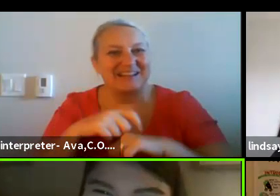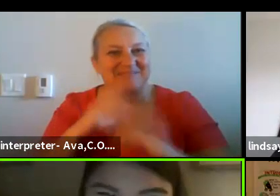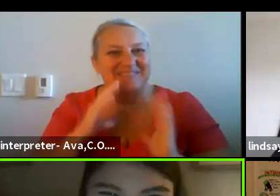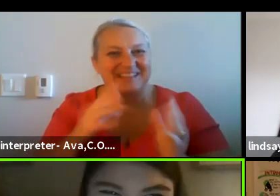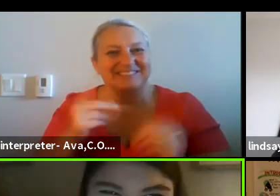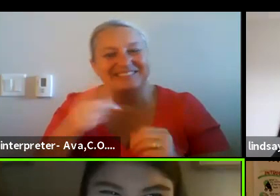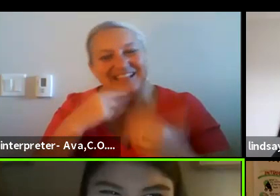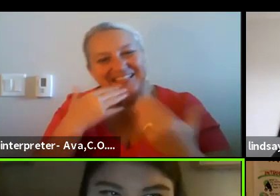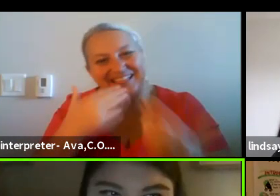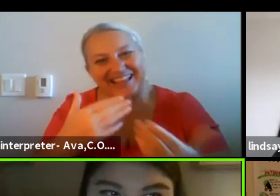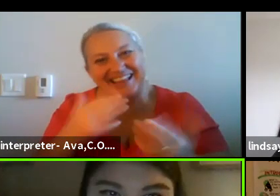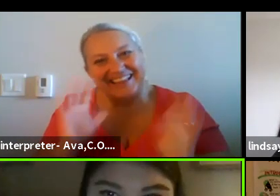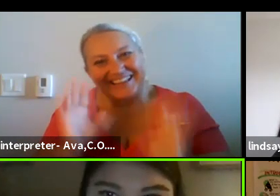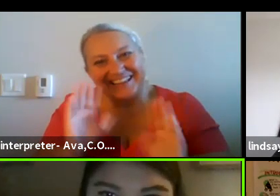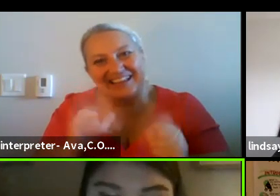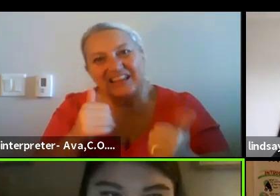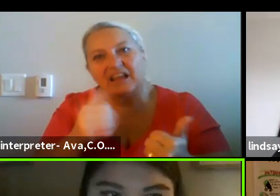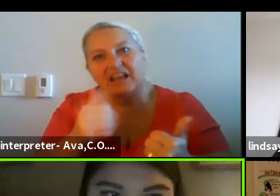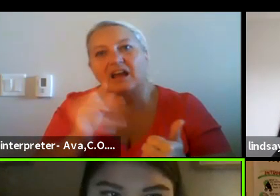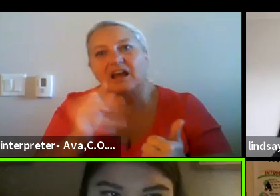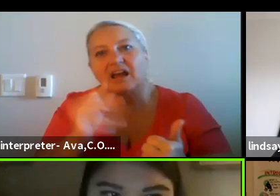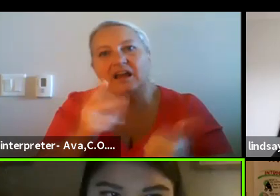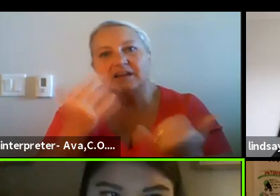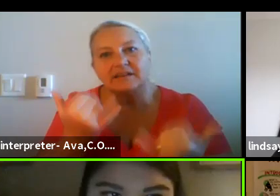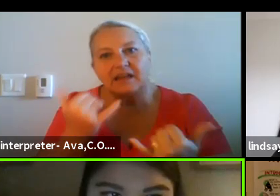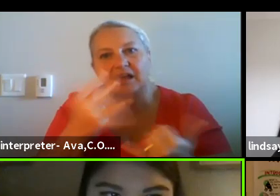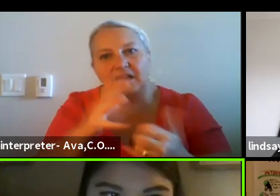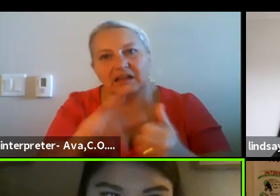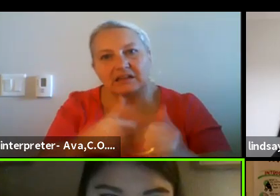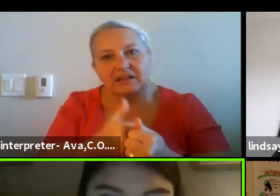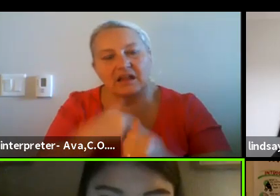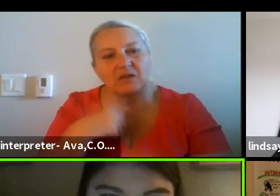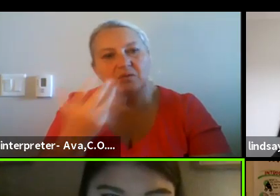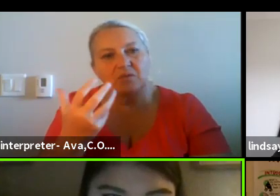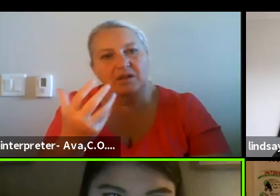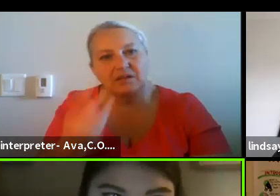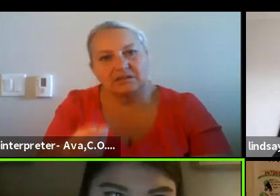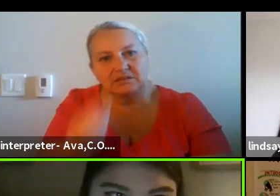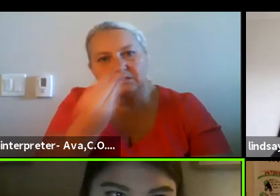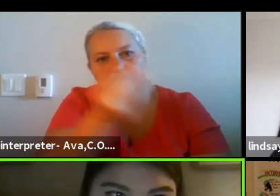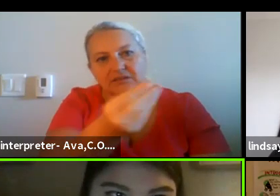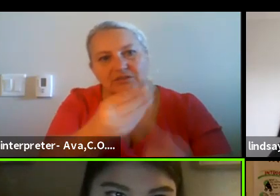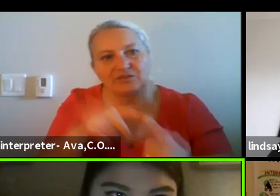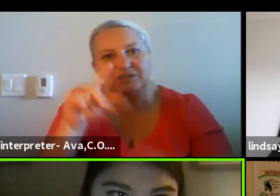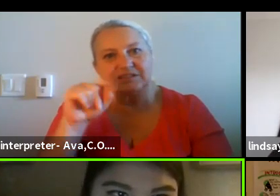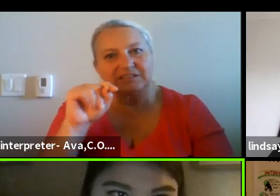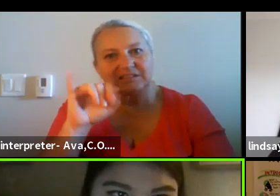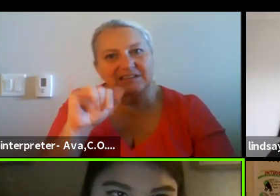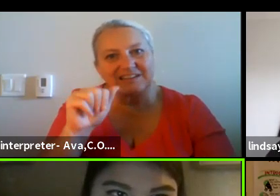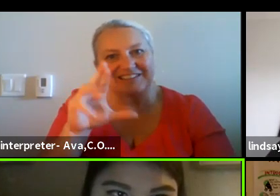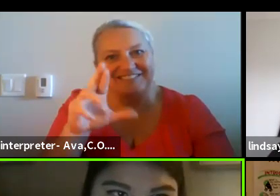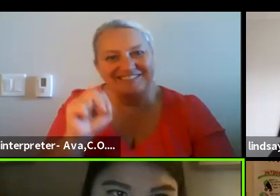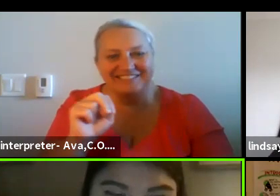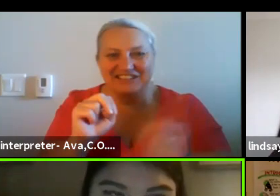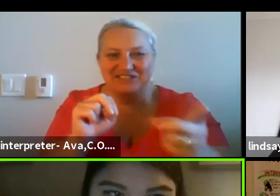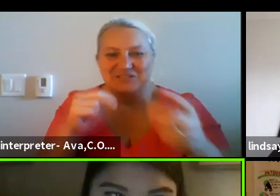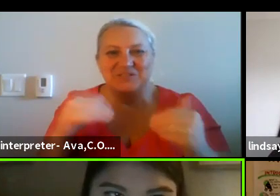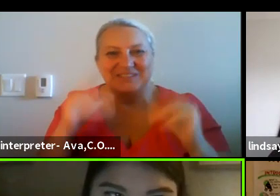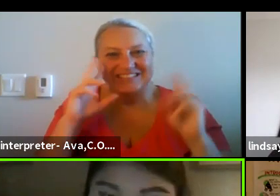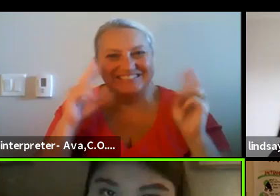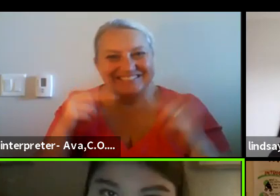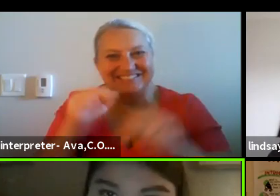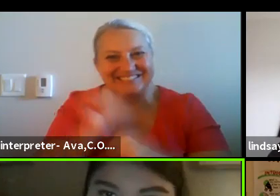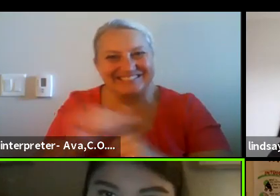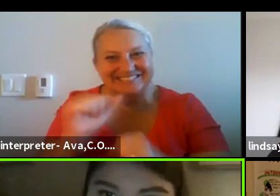Madel. So with that, I'm going to hand it off to Tiare, who has been working so diligently